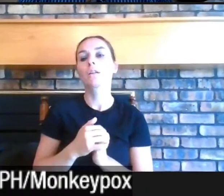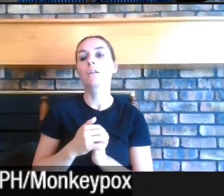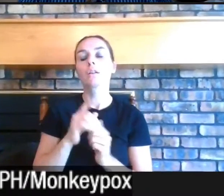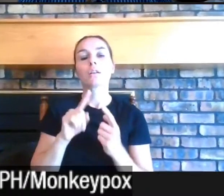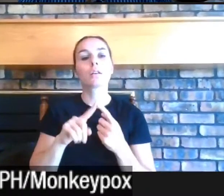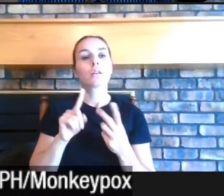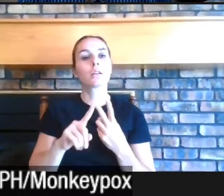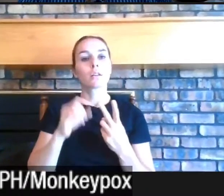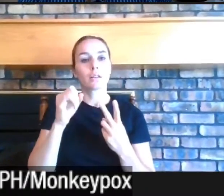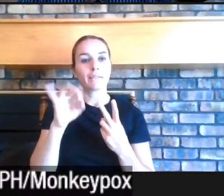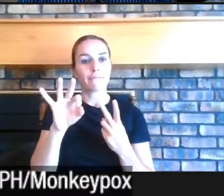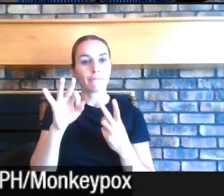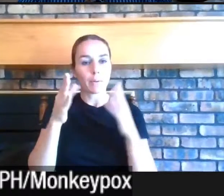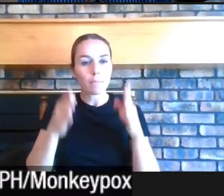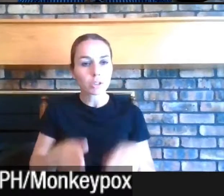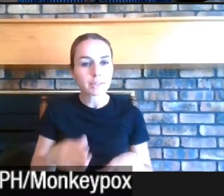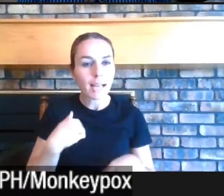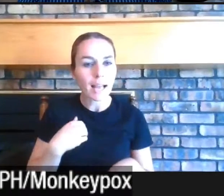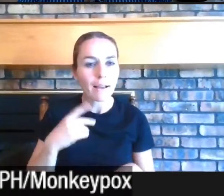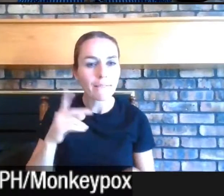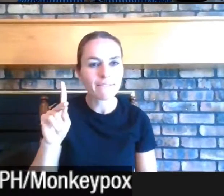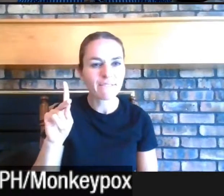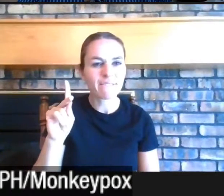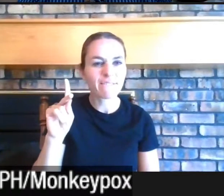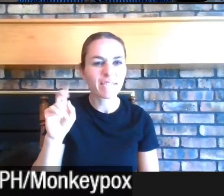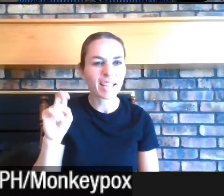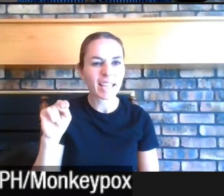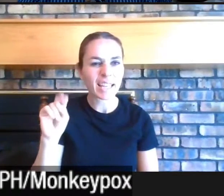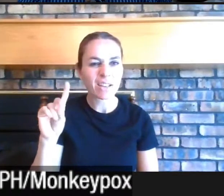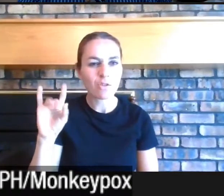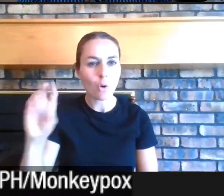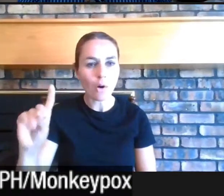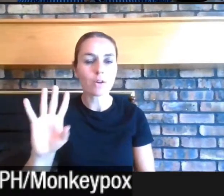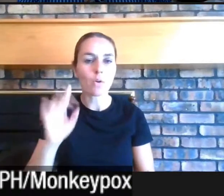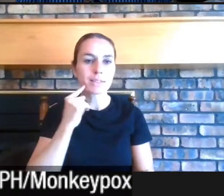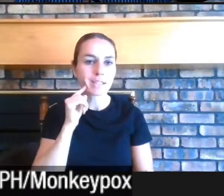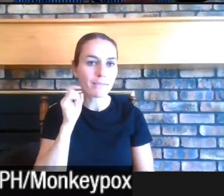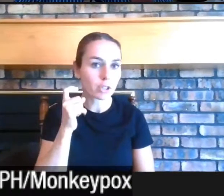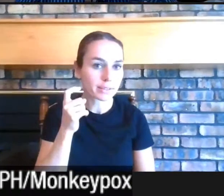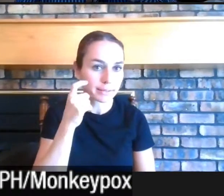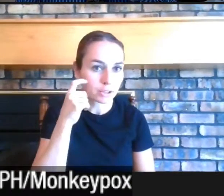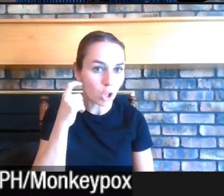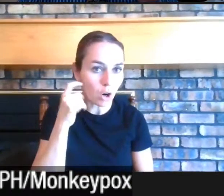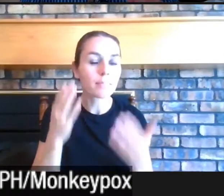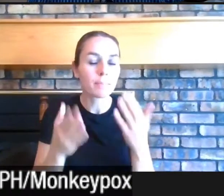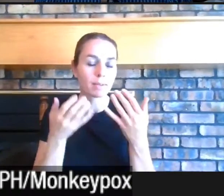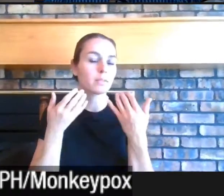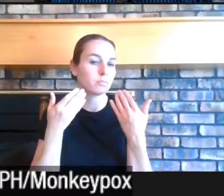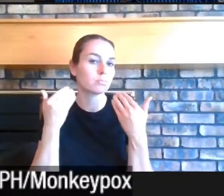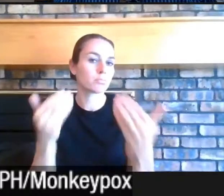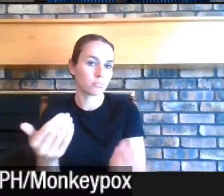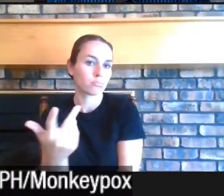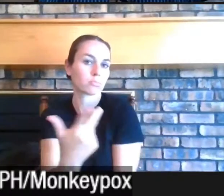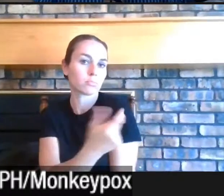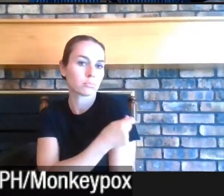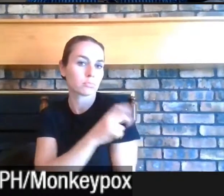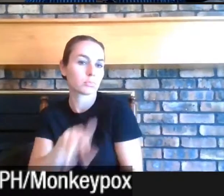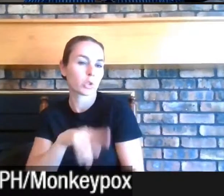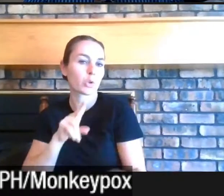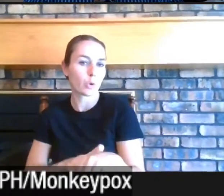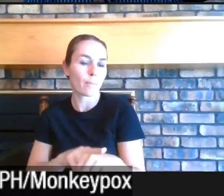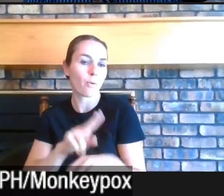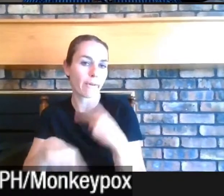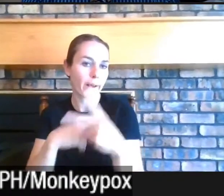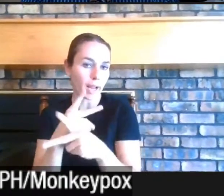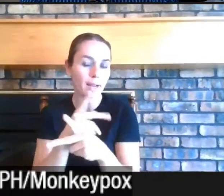with keloid or really severe scarring following injuries may also still continue to get a subcutaneous vaccine, but the